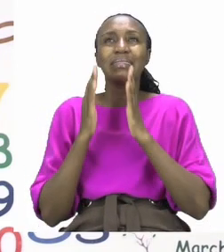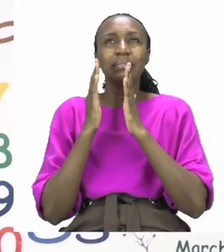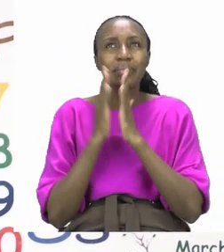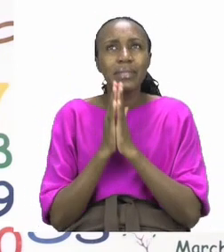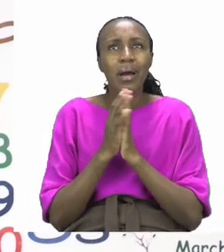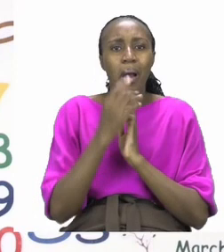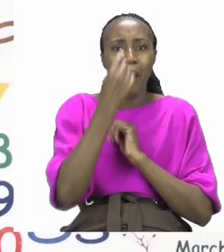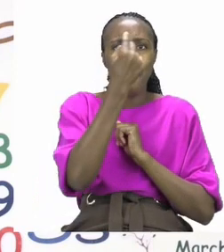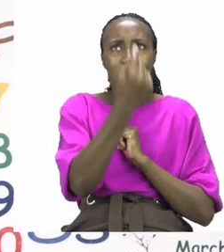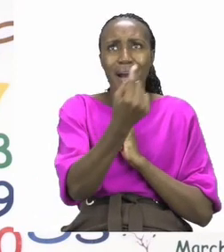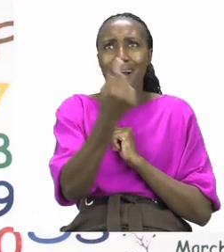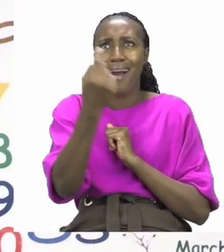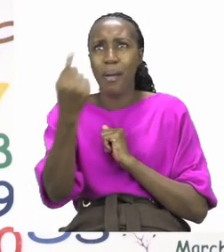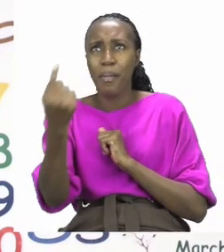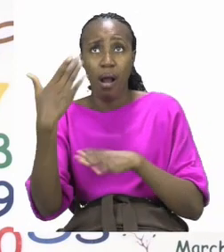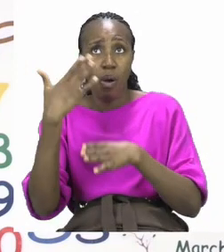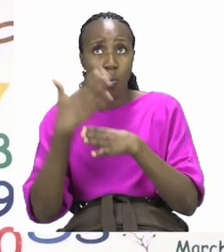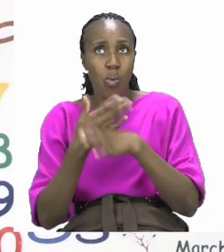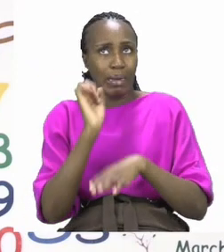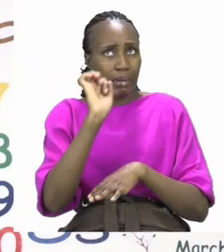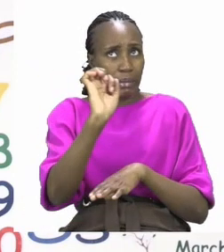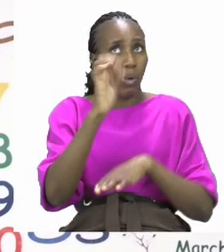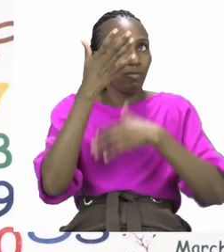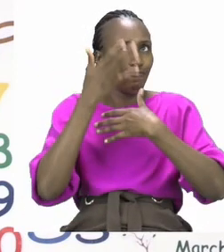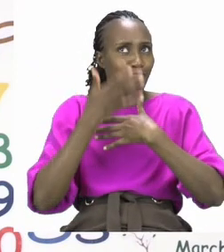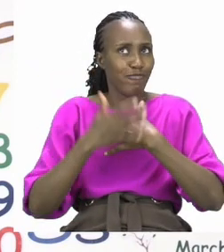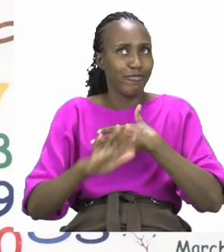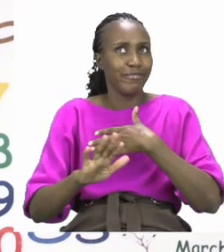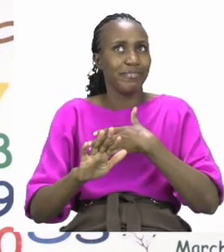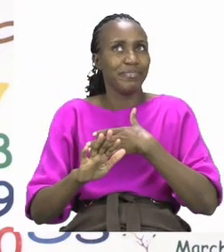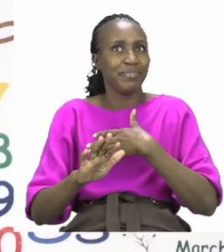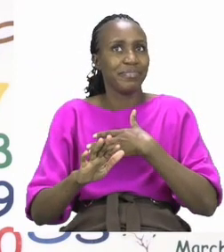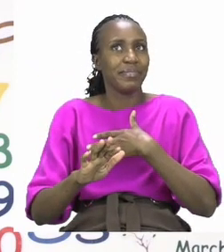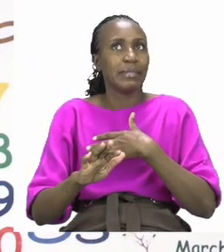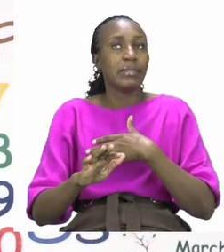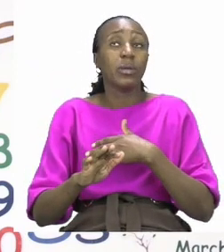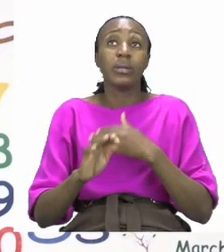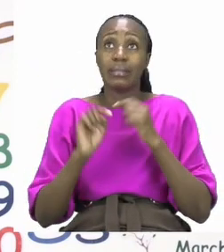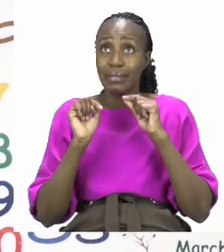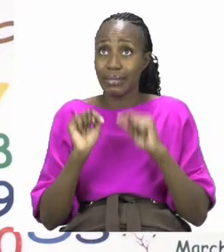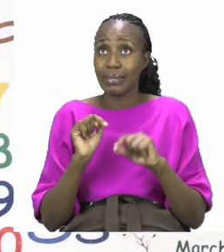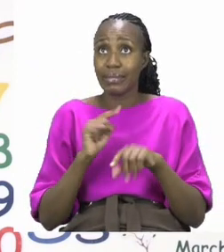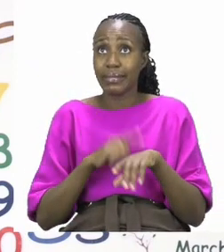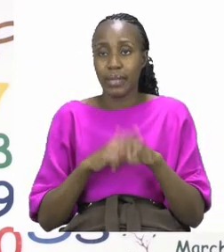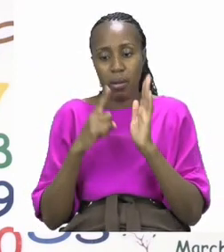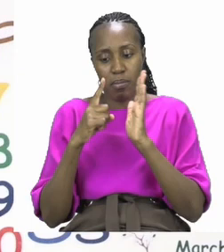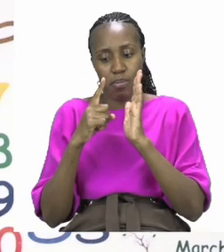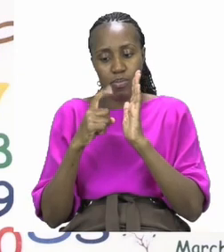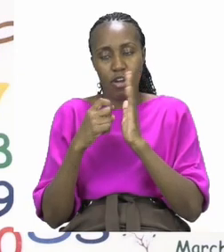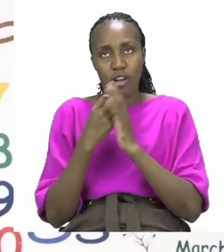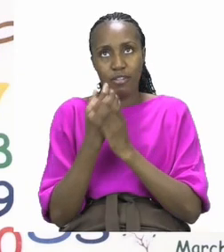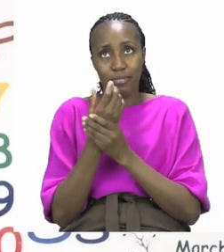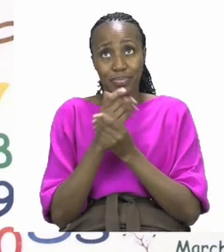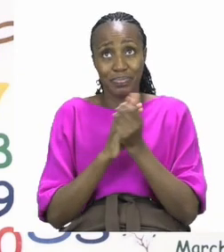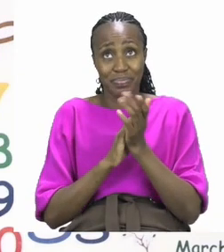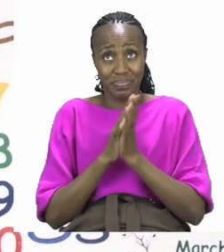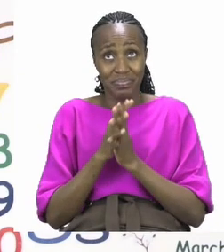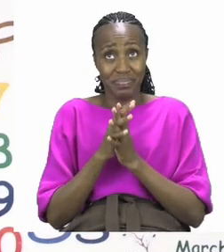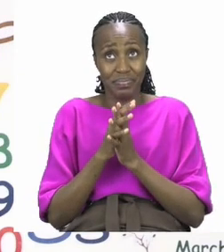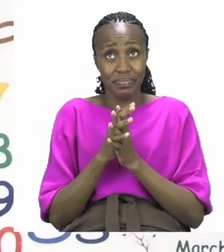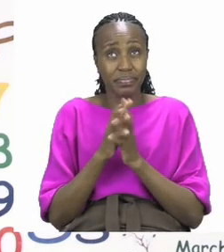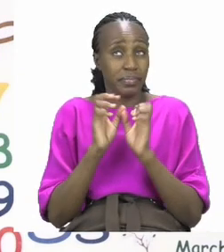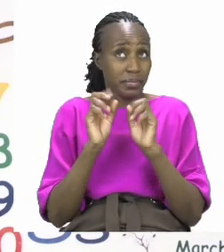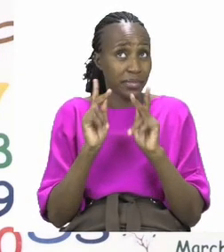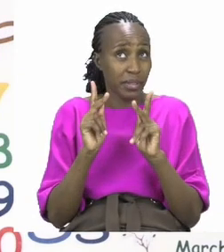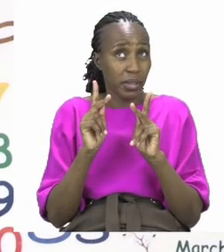and finish your work by yourself. So now that we are done, it is time to sanitize. Remember, sanitizing